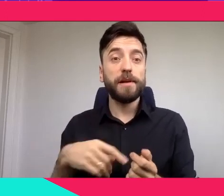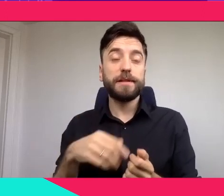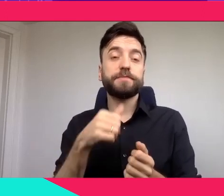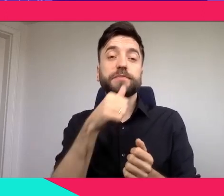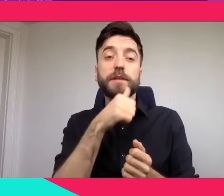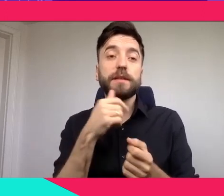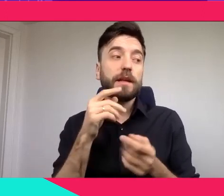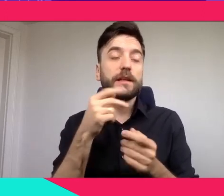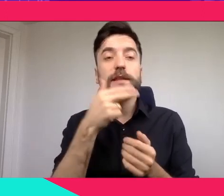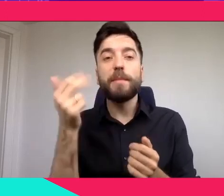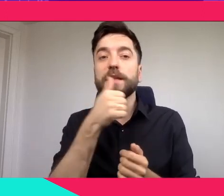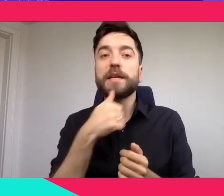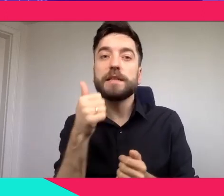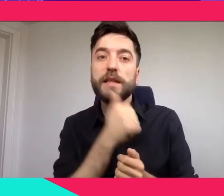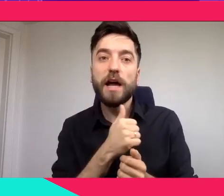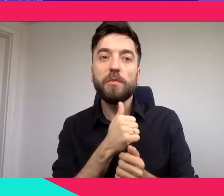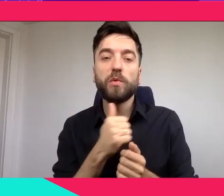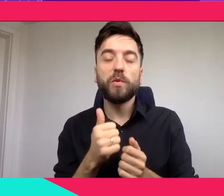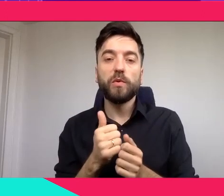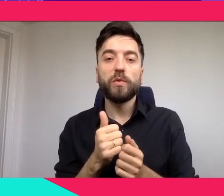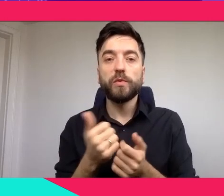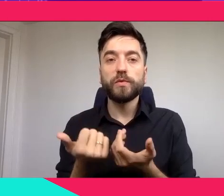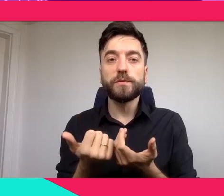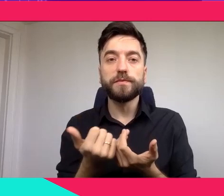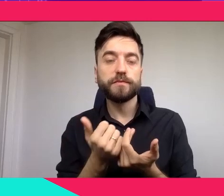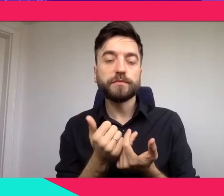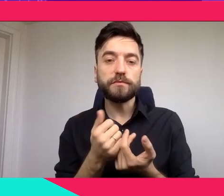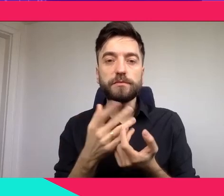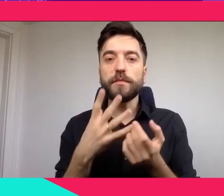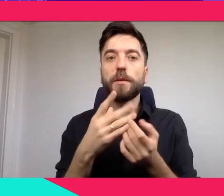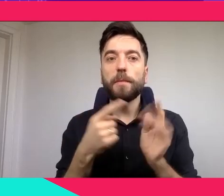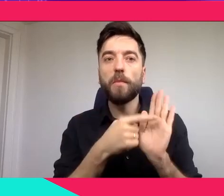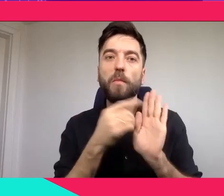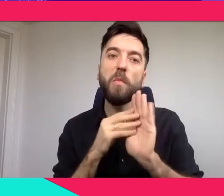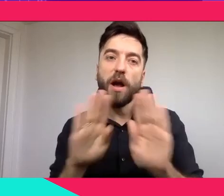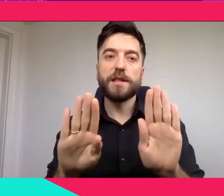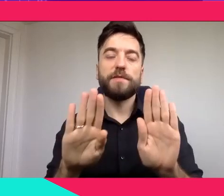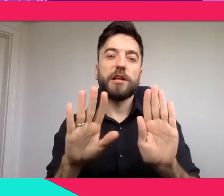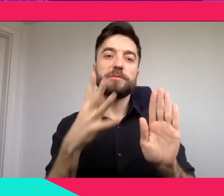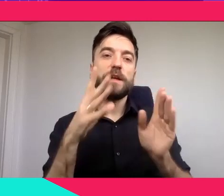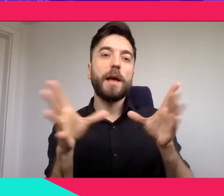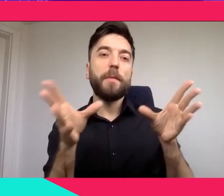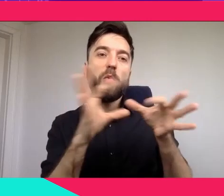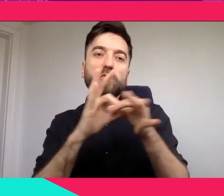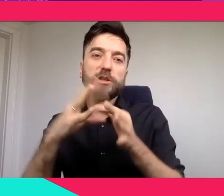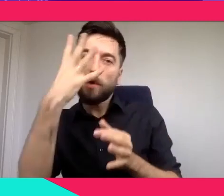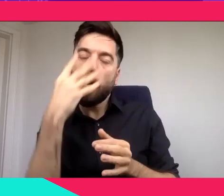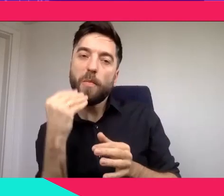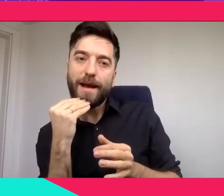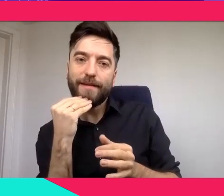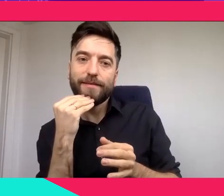images. And here you see the art pilots who helped develop